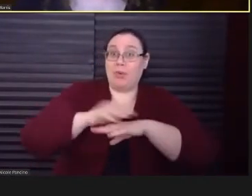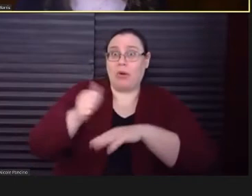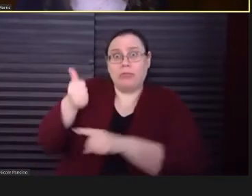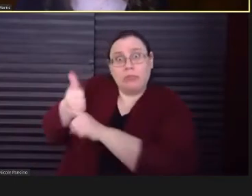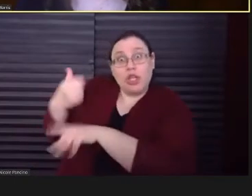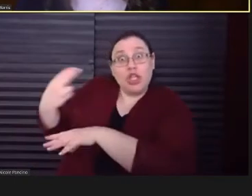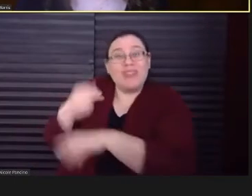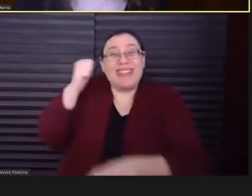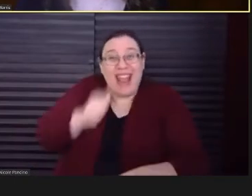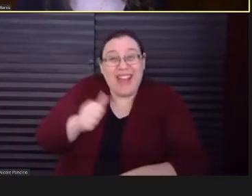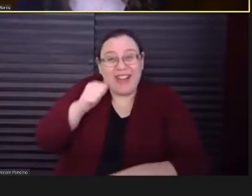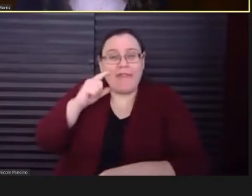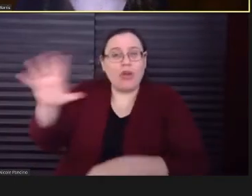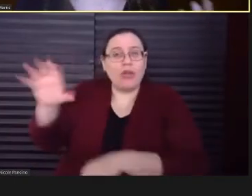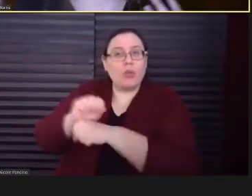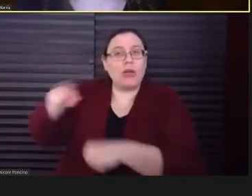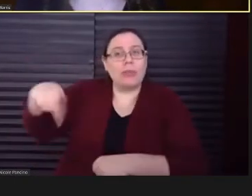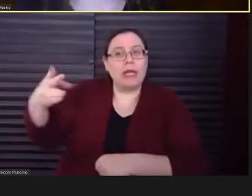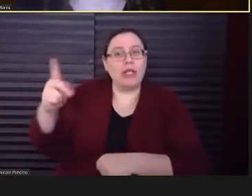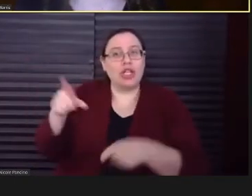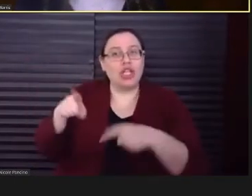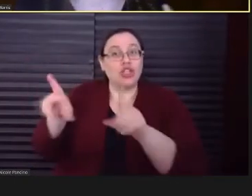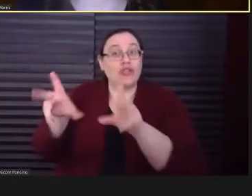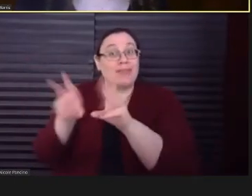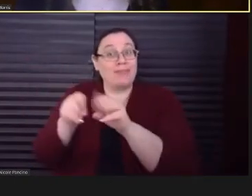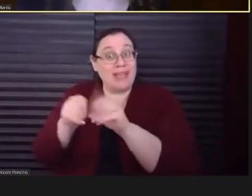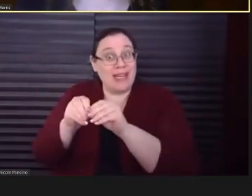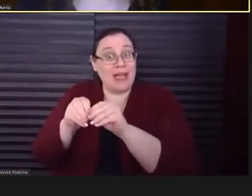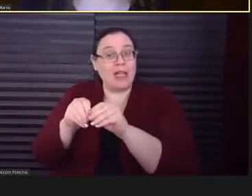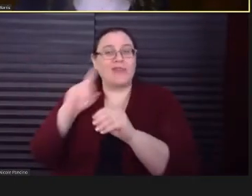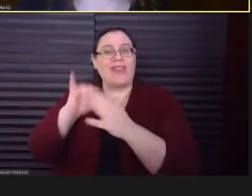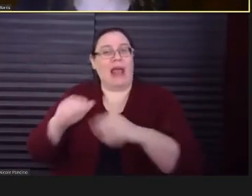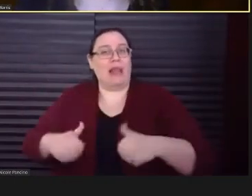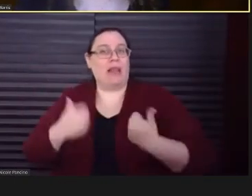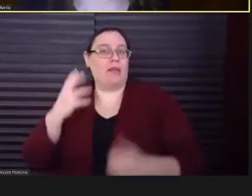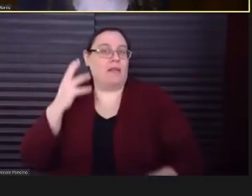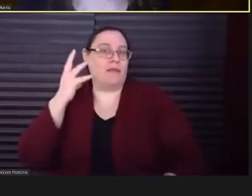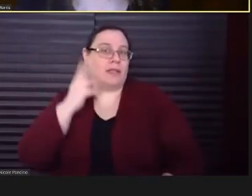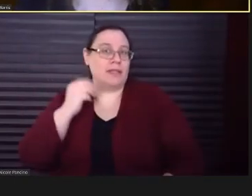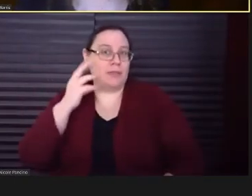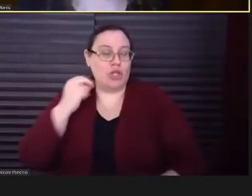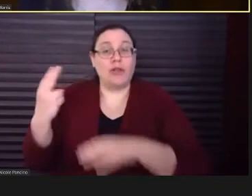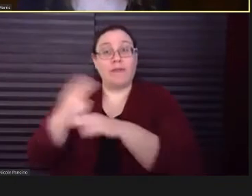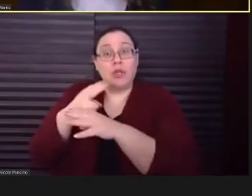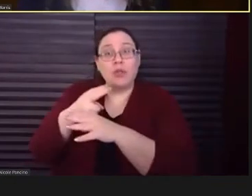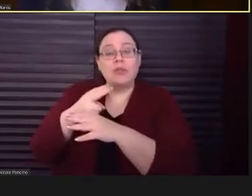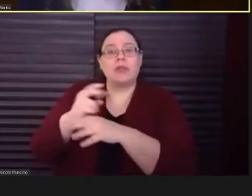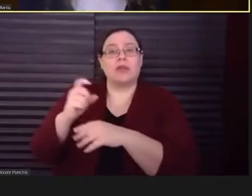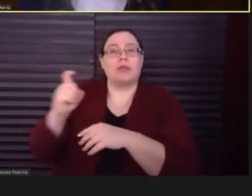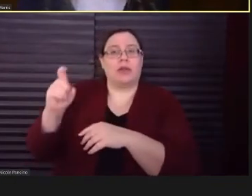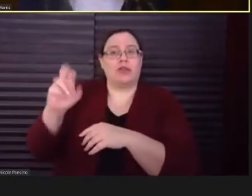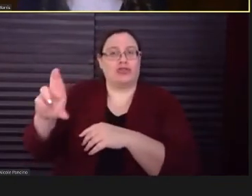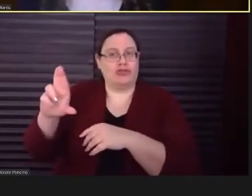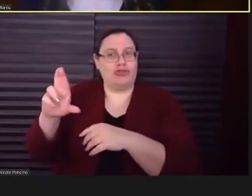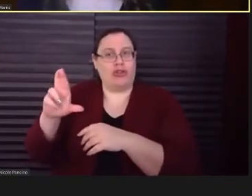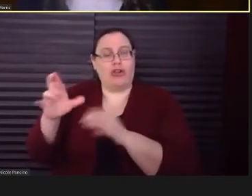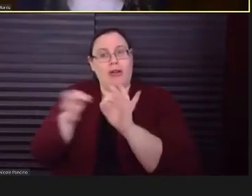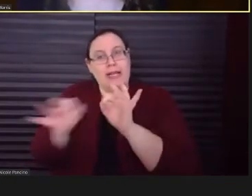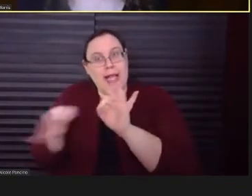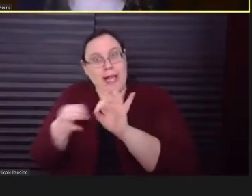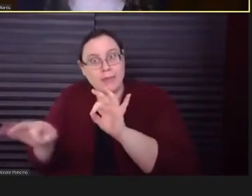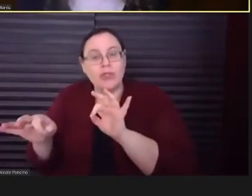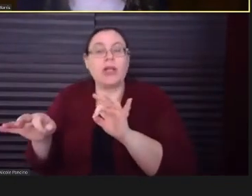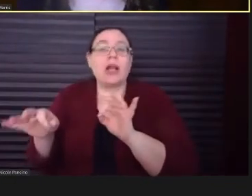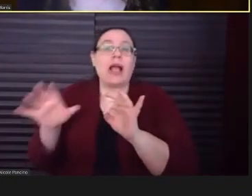his PhD work in meetings in order to have the lived experience of using mixed reality captions and then to iterate